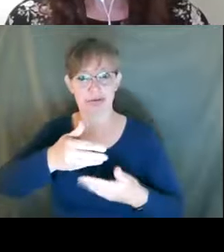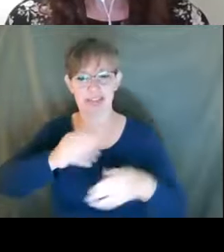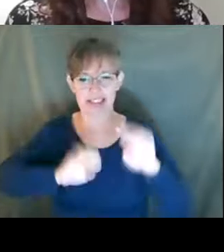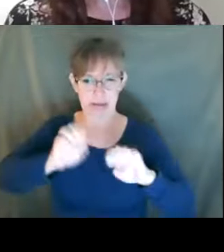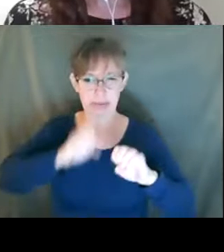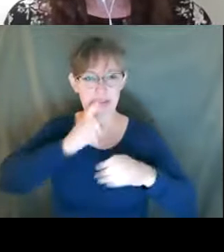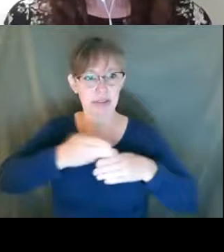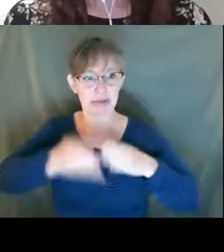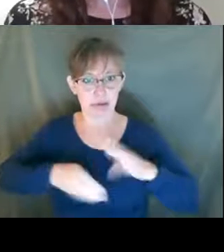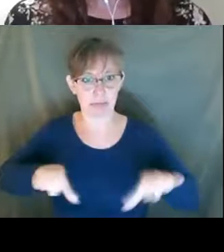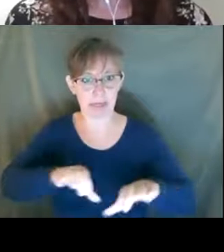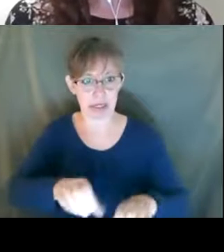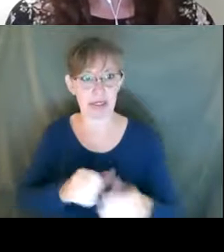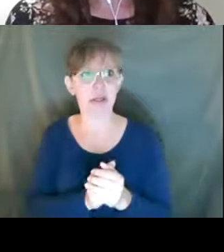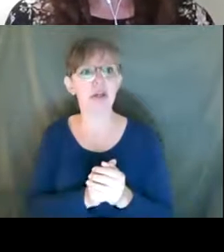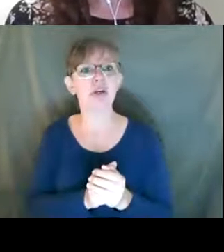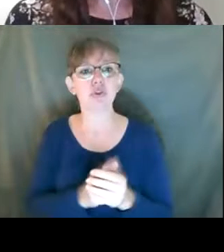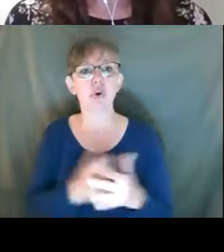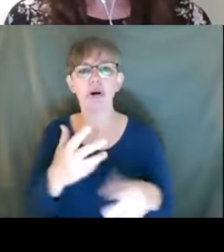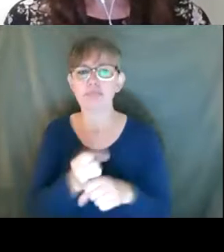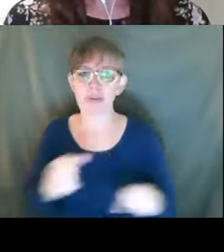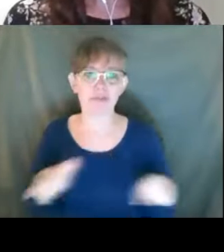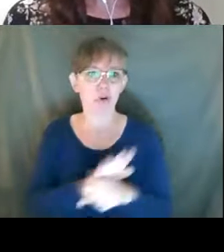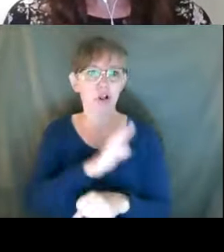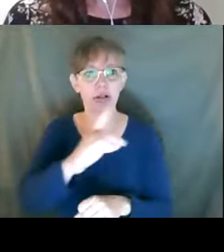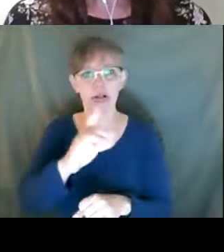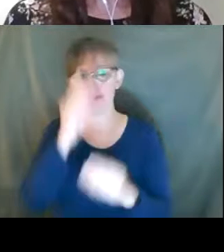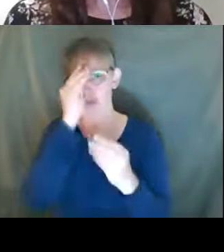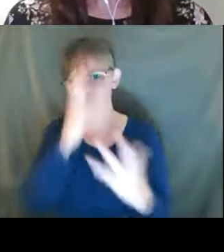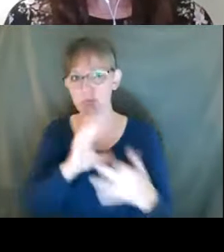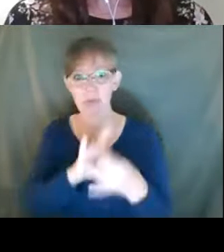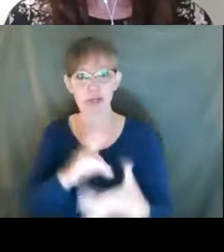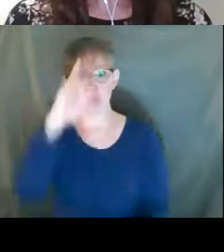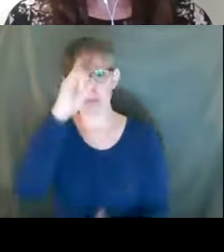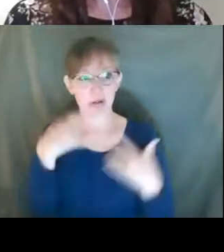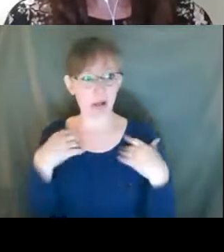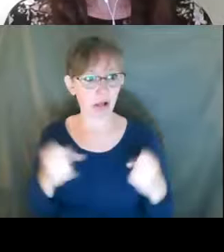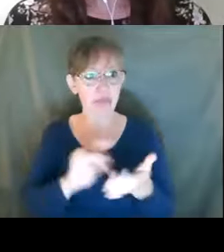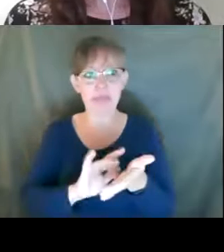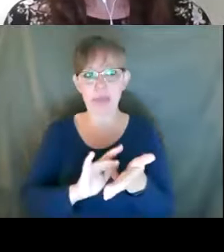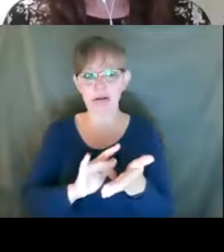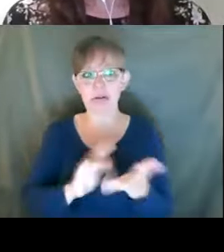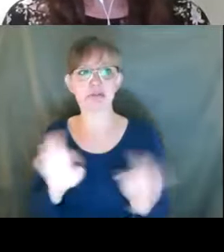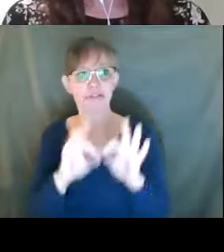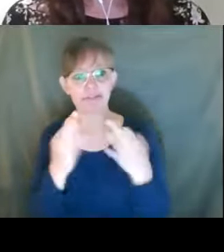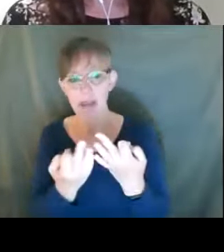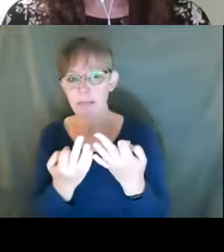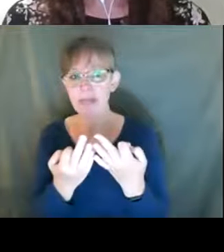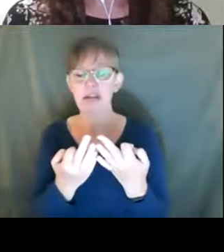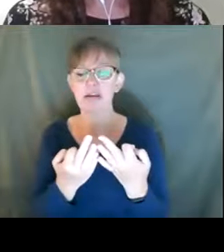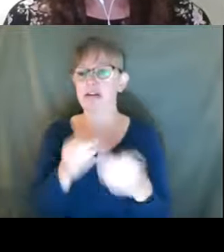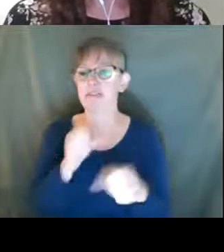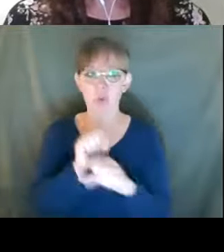mental health, physical health, family, employment history, schooling history,